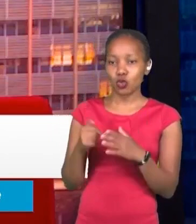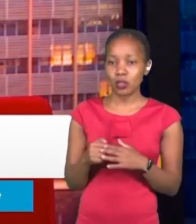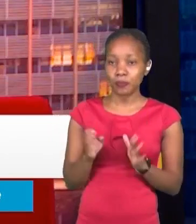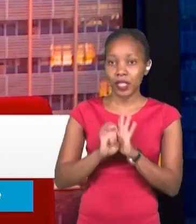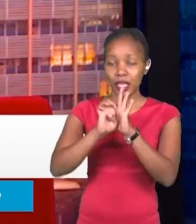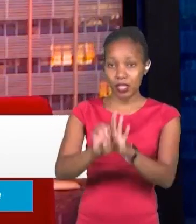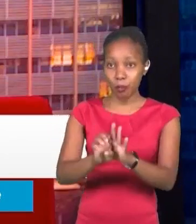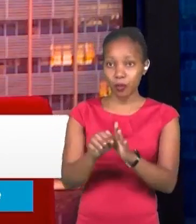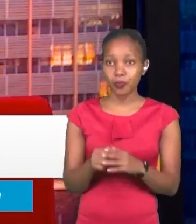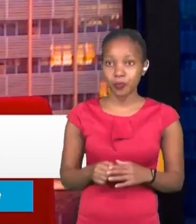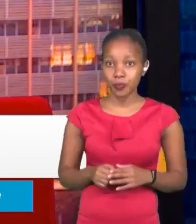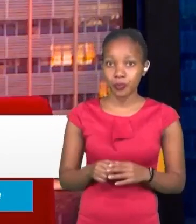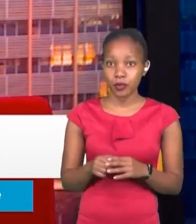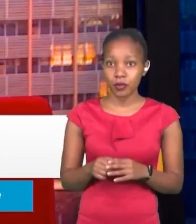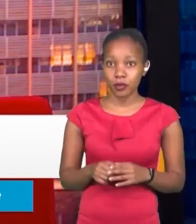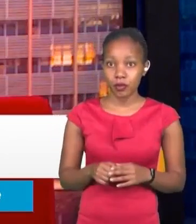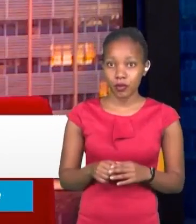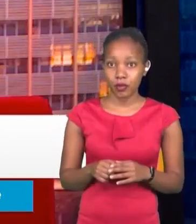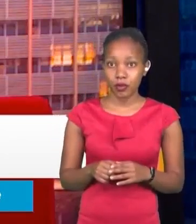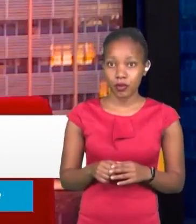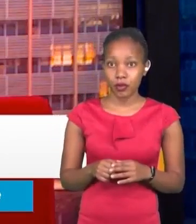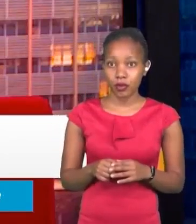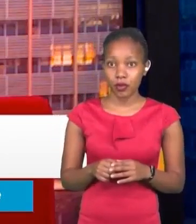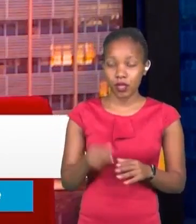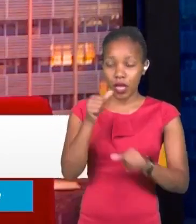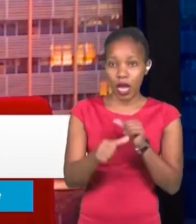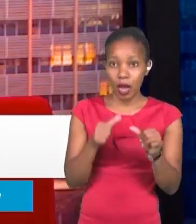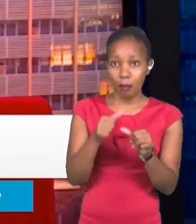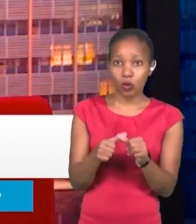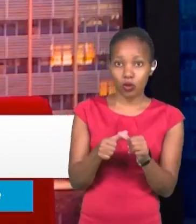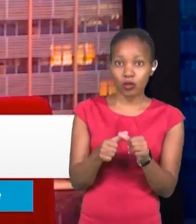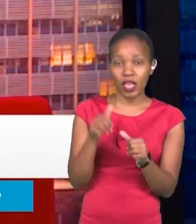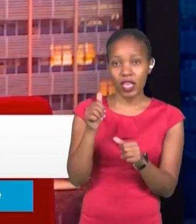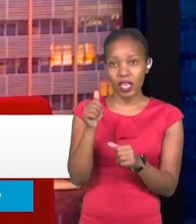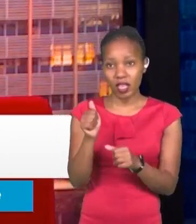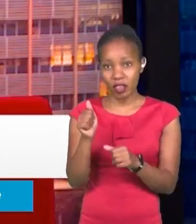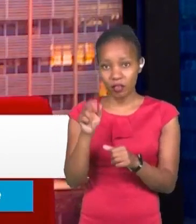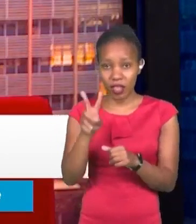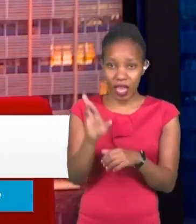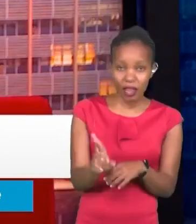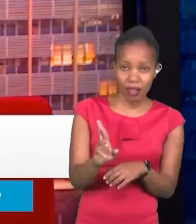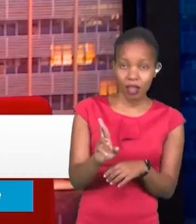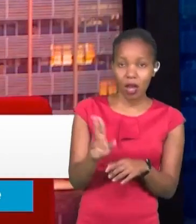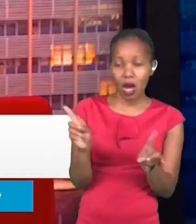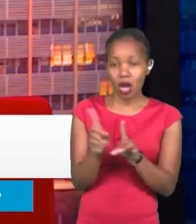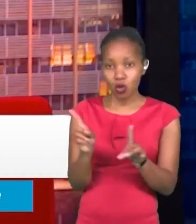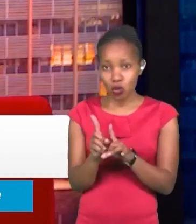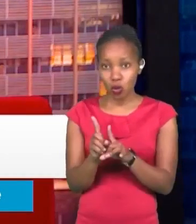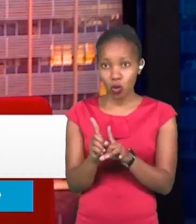Like consent to antiretroviral therapy, consent to antenatal care, consent